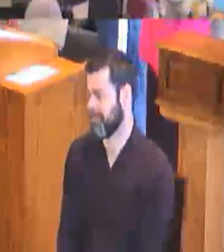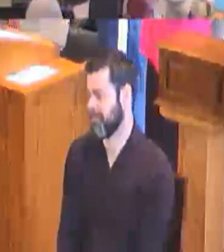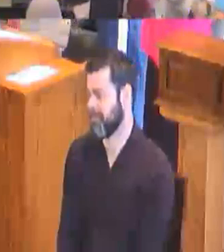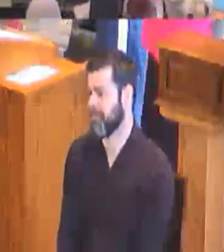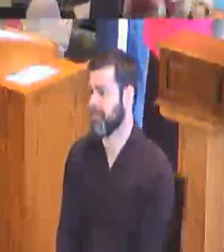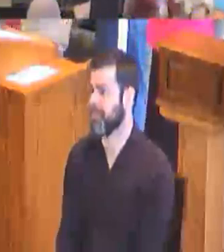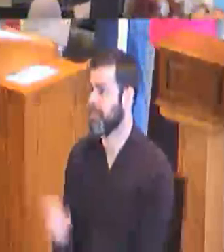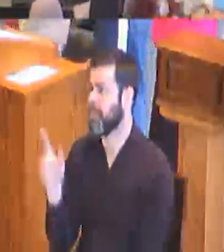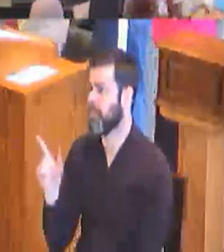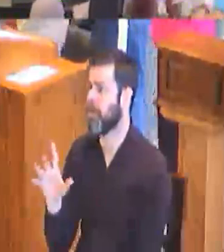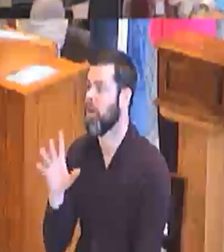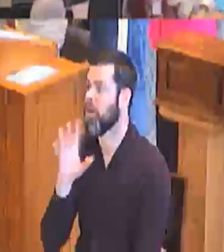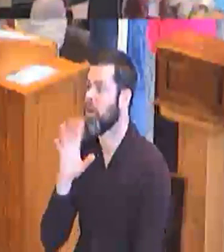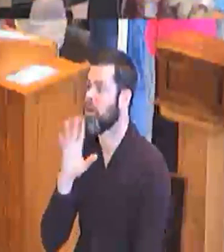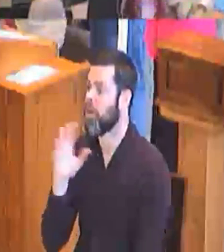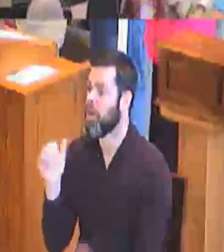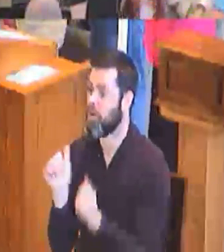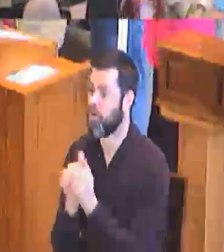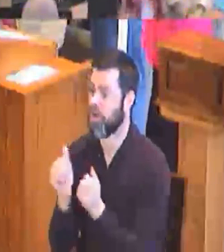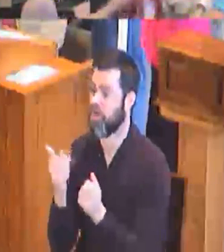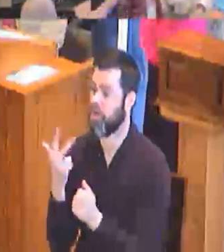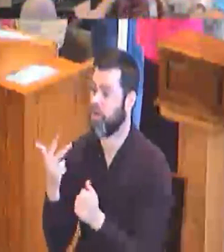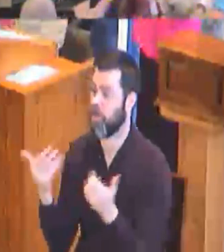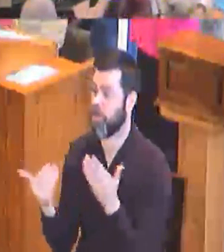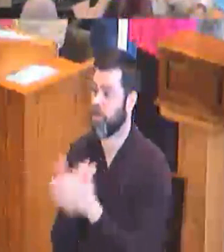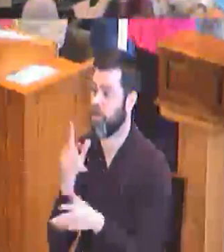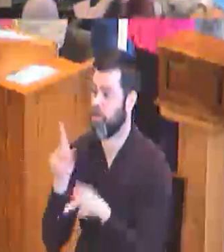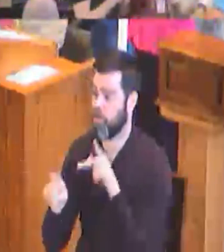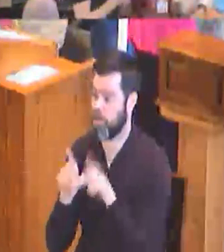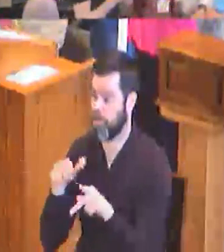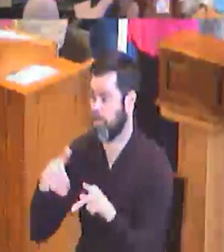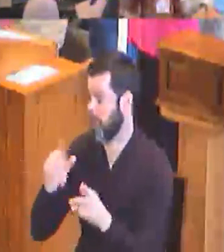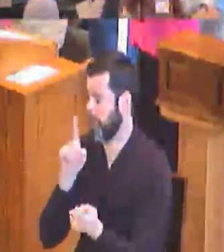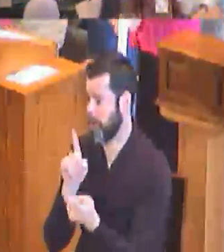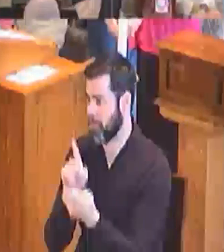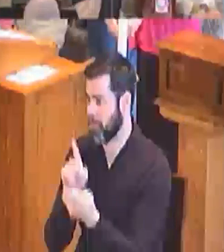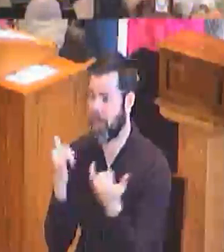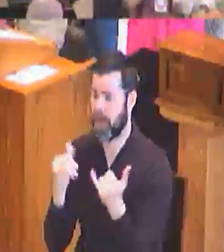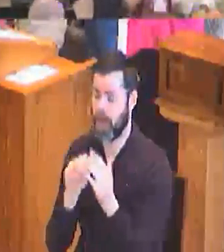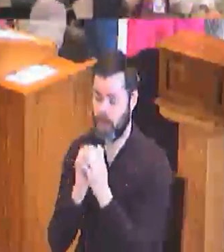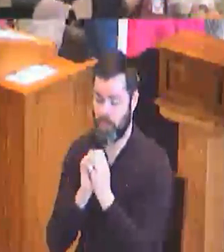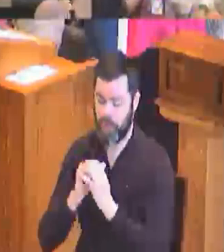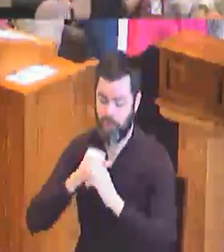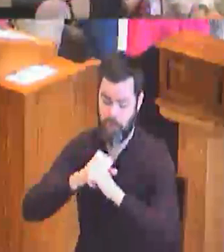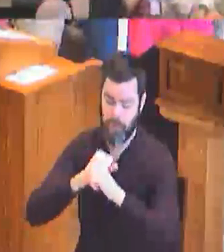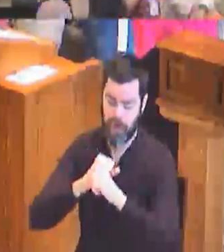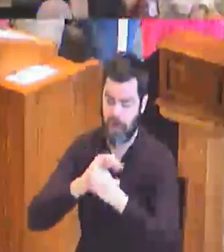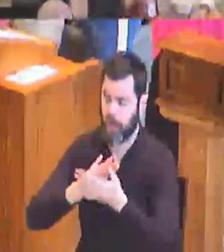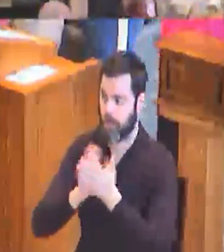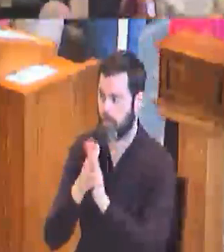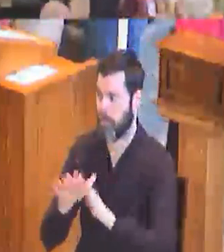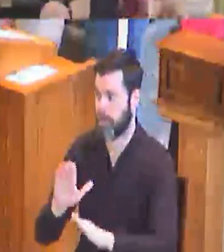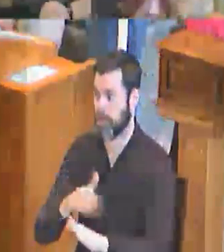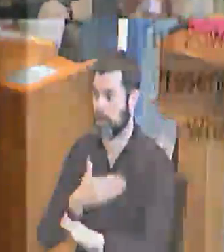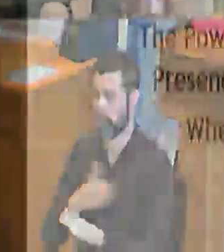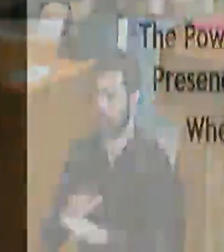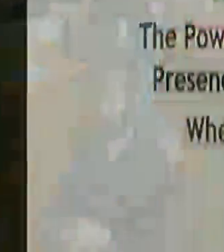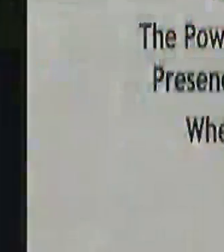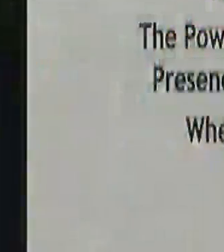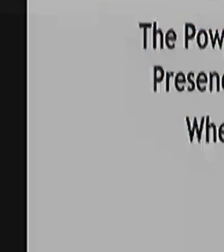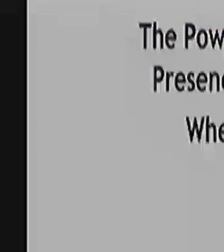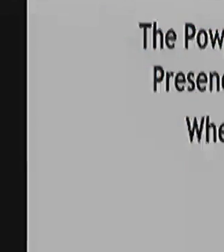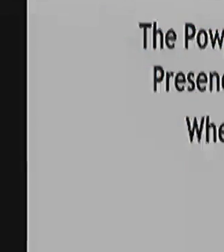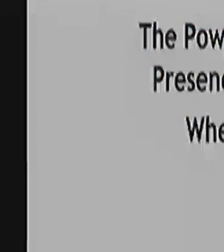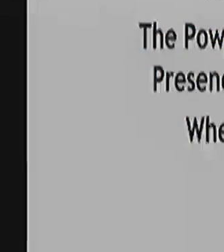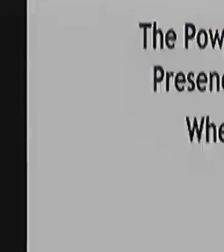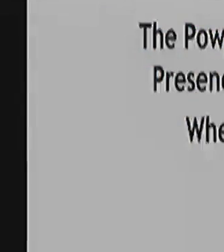Speak to at least three people you don't know today before you leave the sanctuary. Let us know together our prayer for protection and our peace song. Together we know that the light of